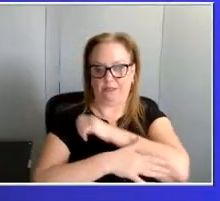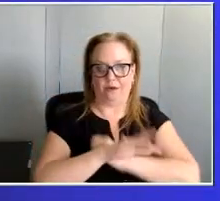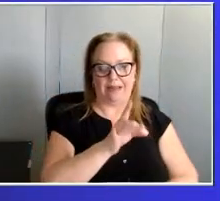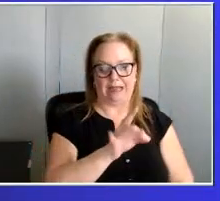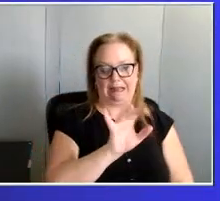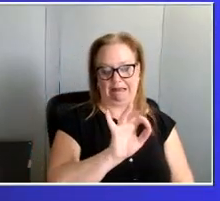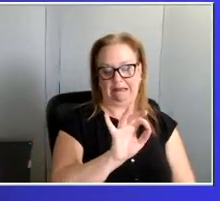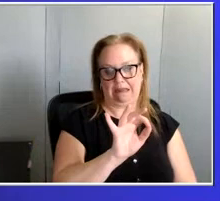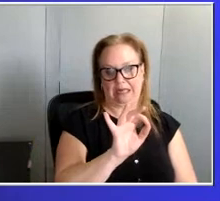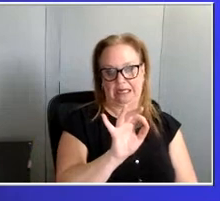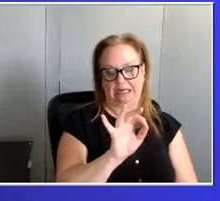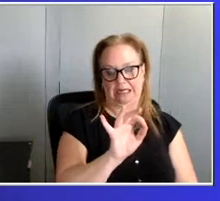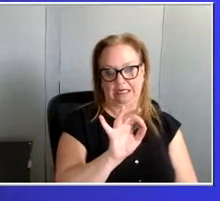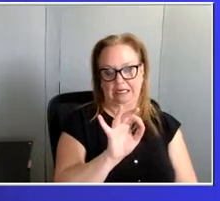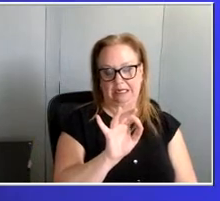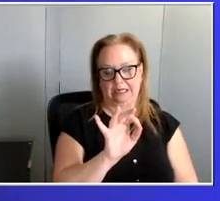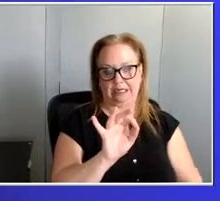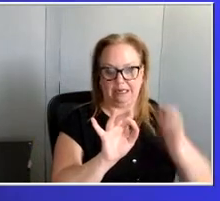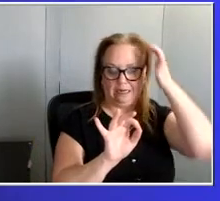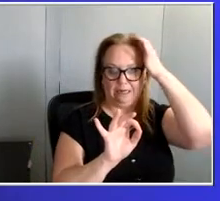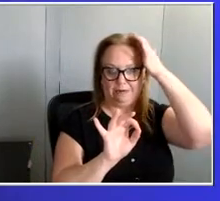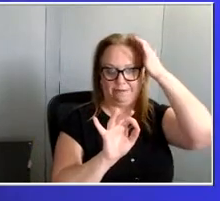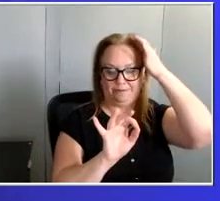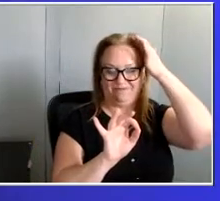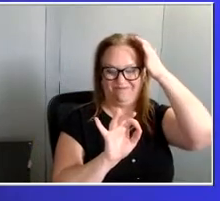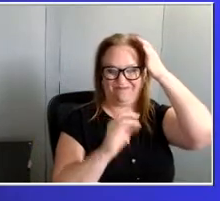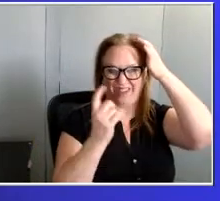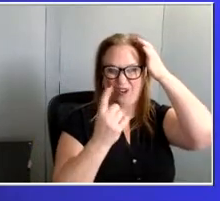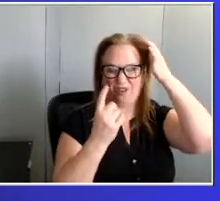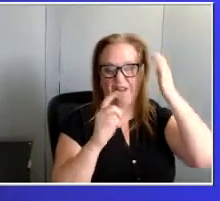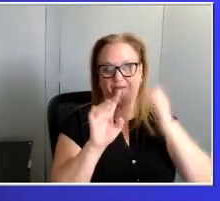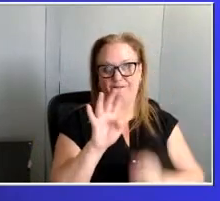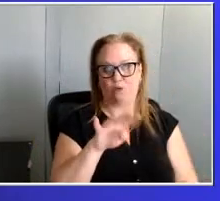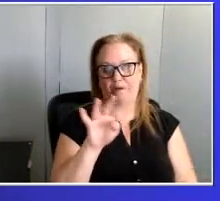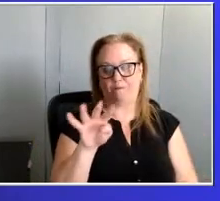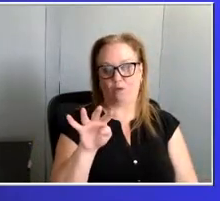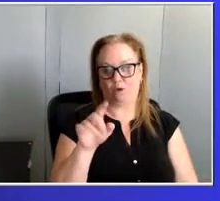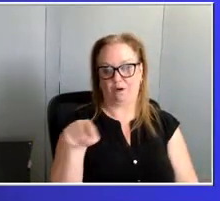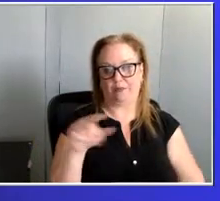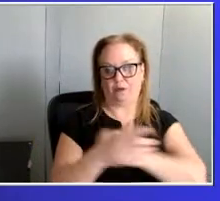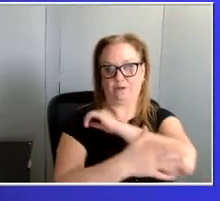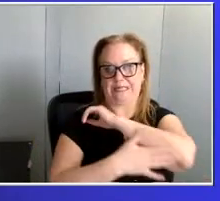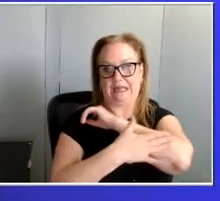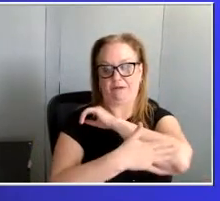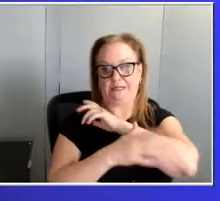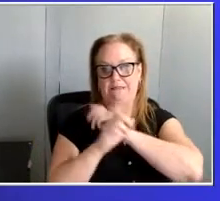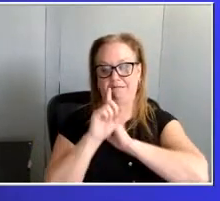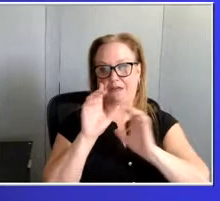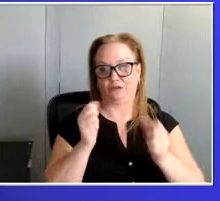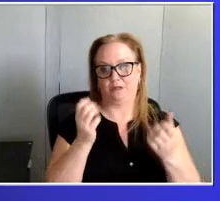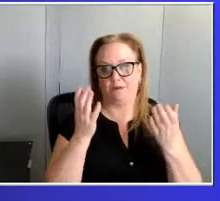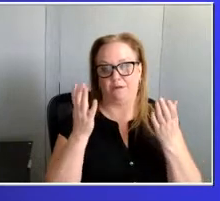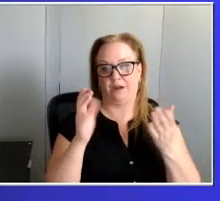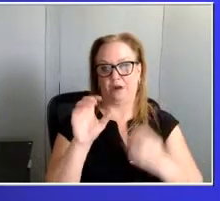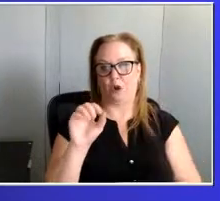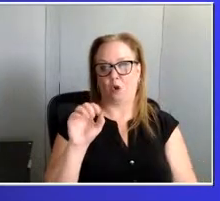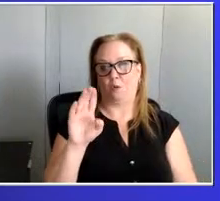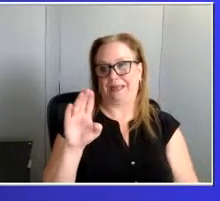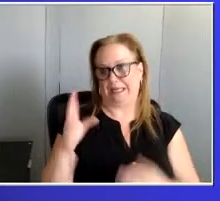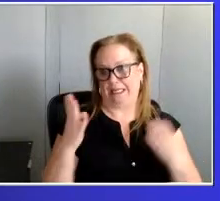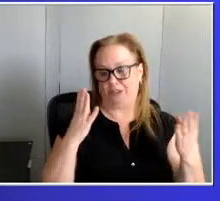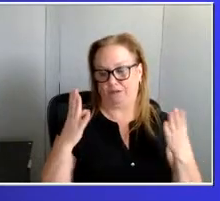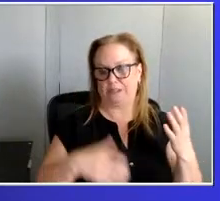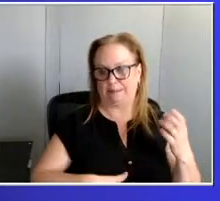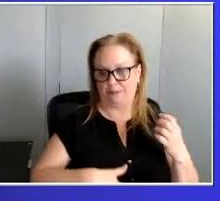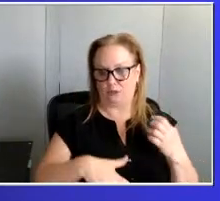89. Hey, good job. Only 44 of those counties actually provide OB services, maternity